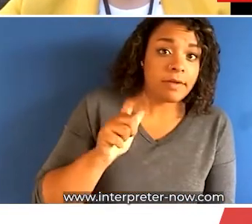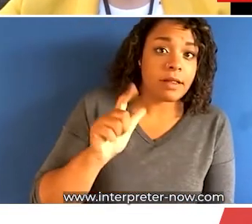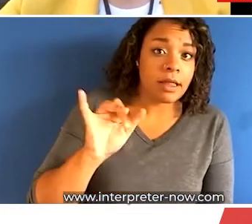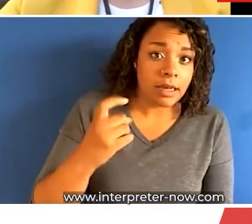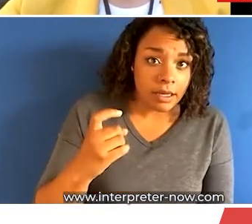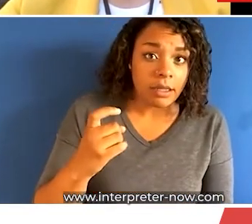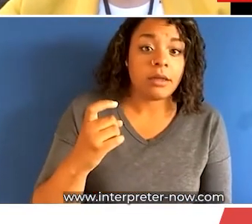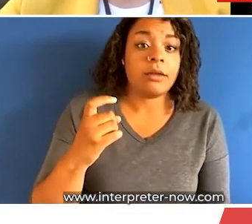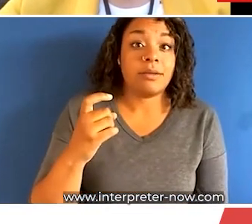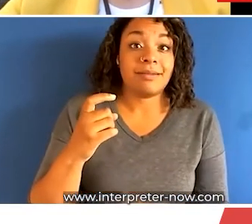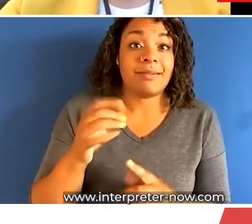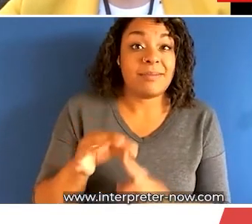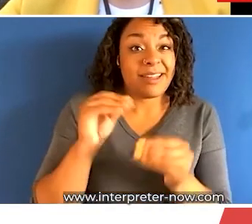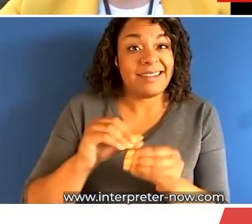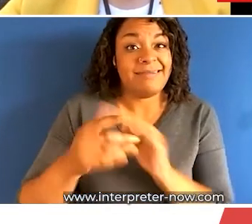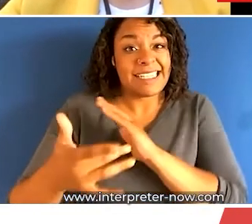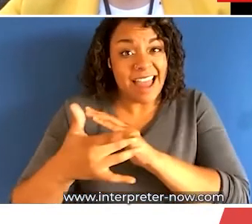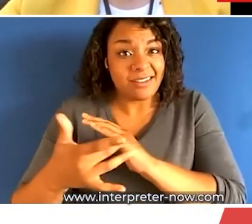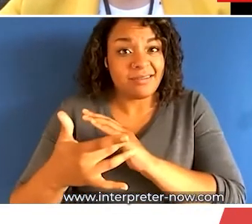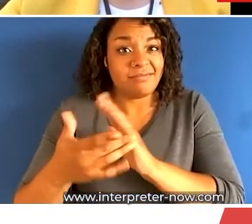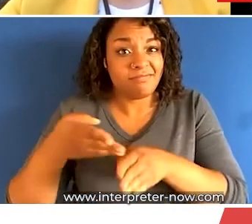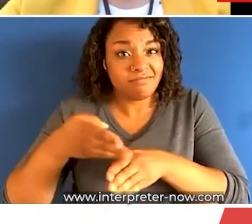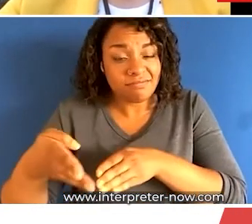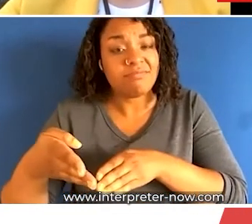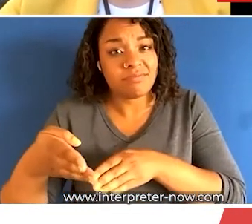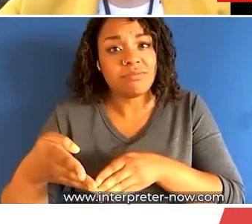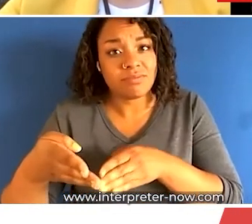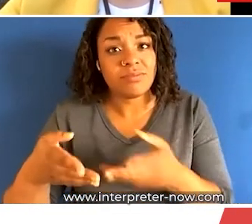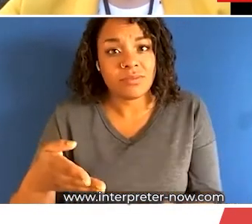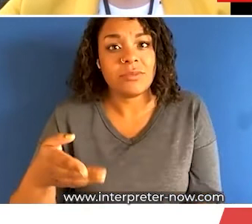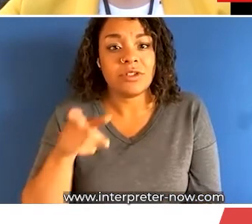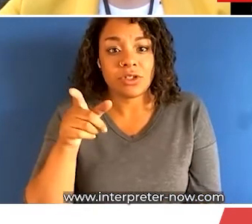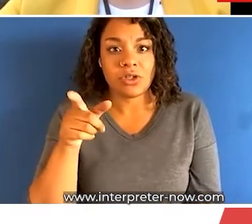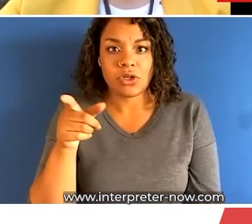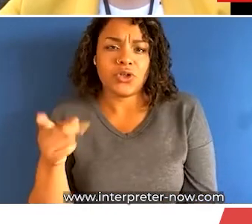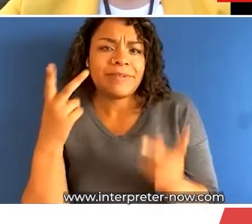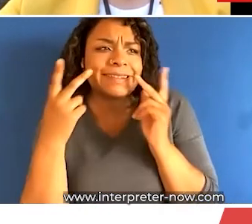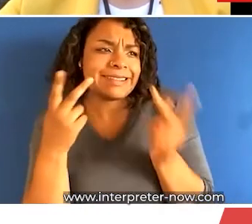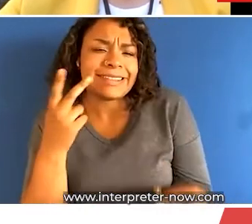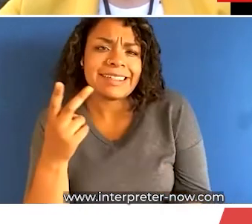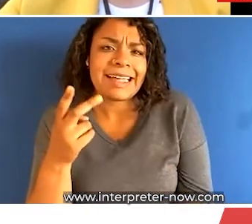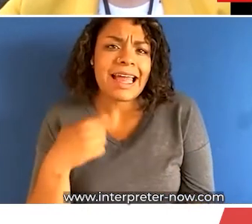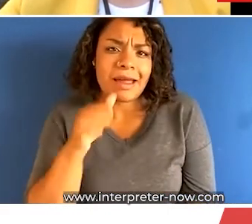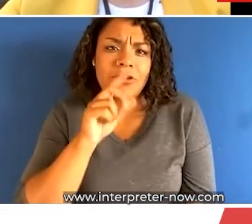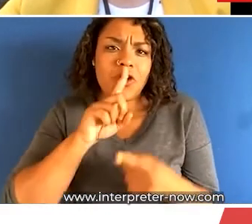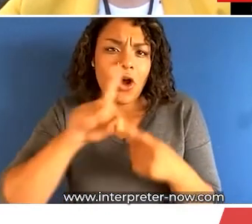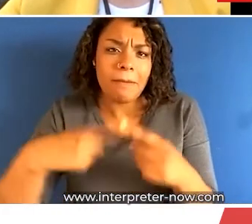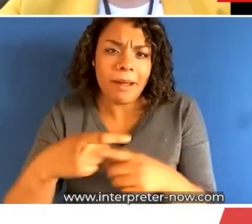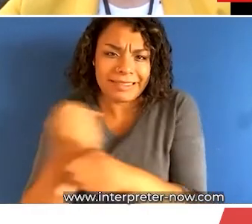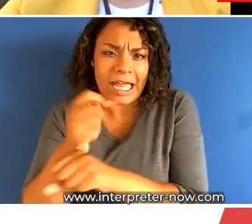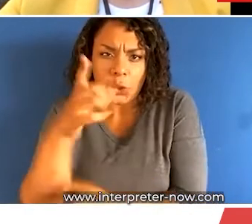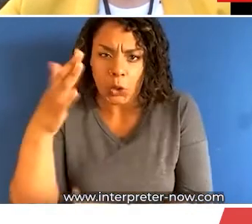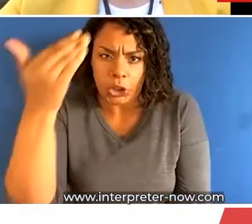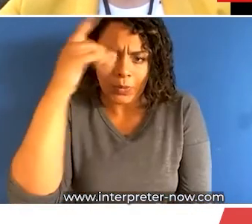especially in the tech sector, you have seen the stats. I'm not coming here to talk about the stats today, but I'm